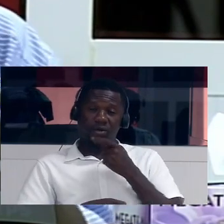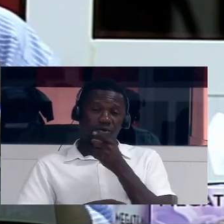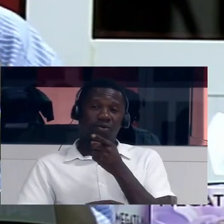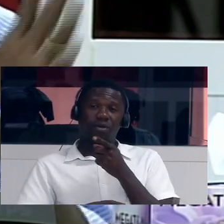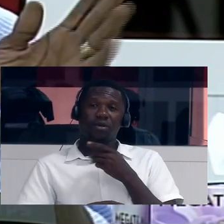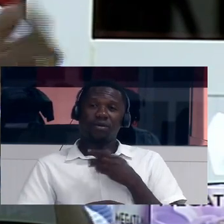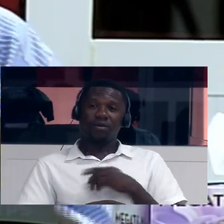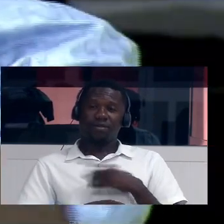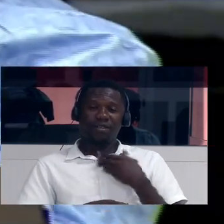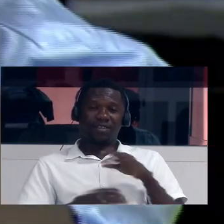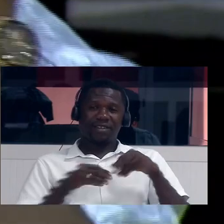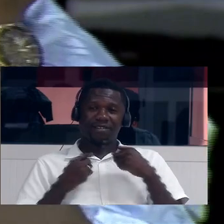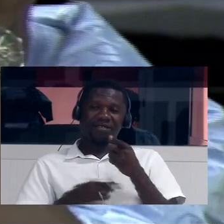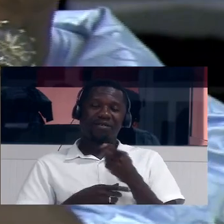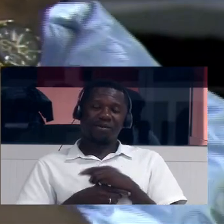that. Or that I would have allowed you.